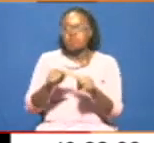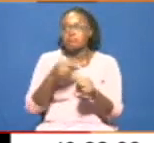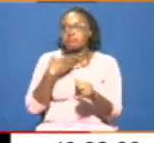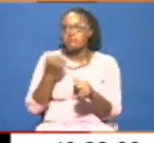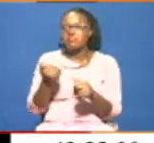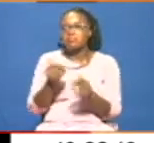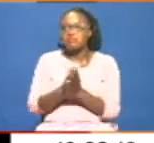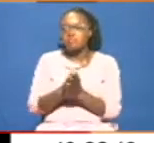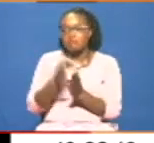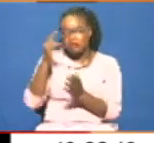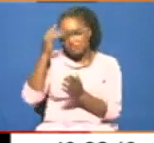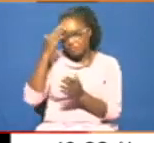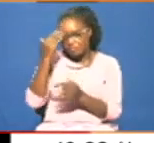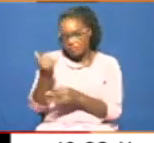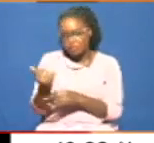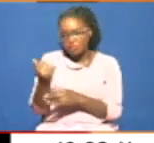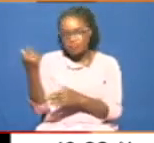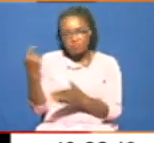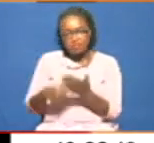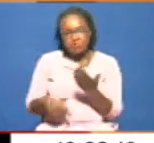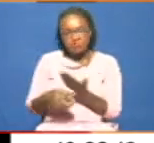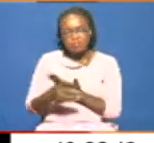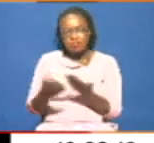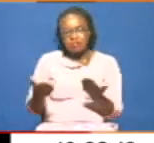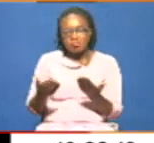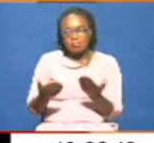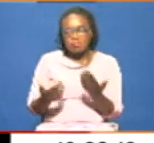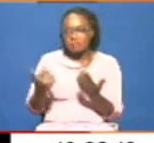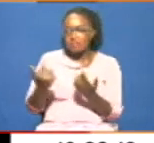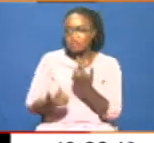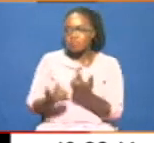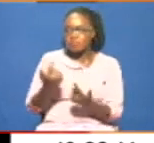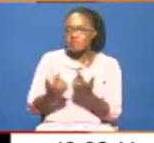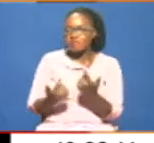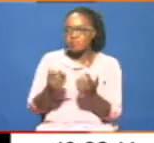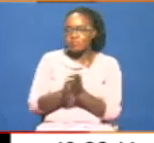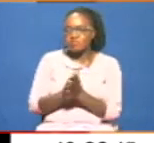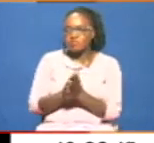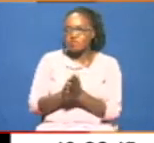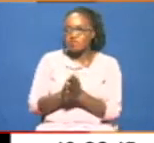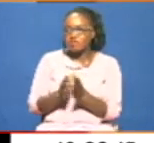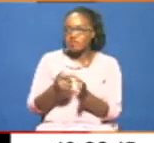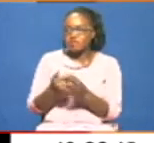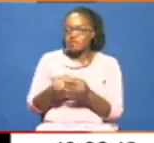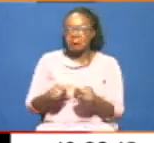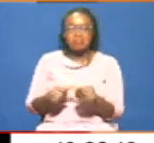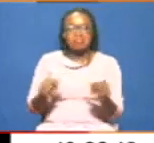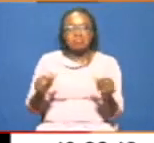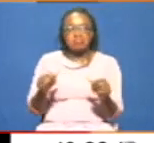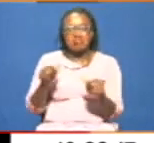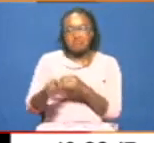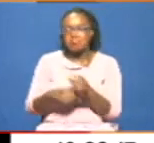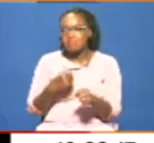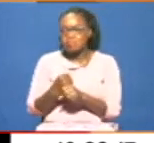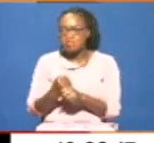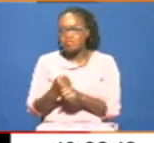mainly because there have been taxes that are levied on our GCOs, and then it is very inconsistent. This year you have